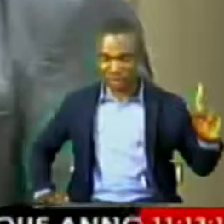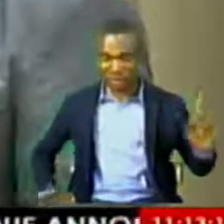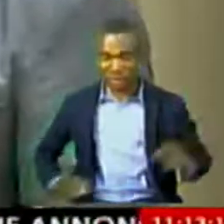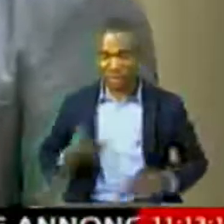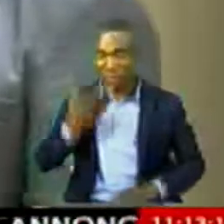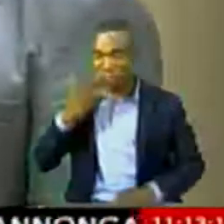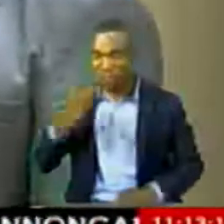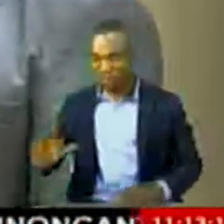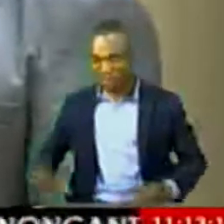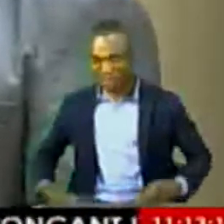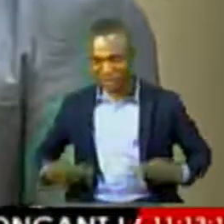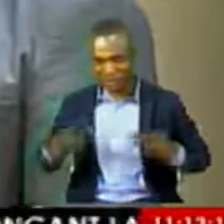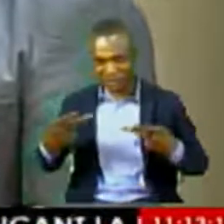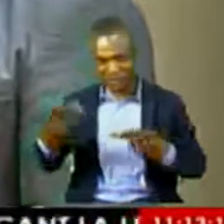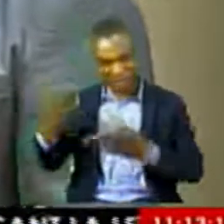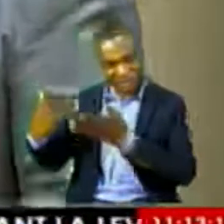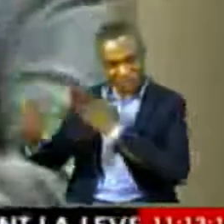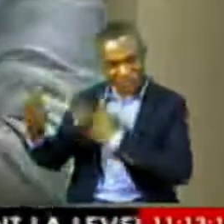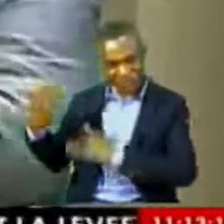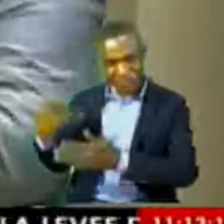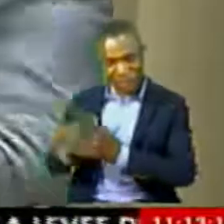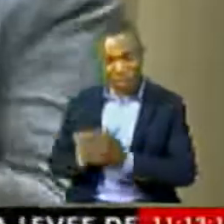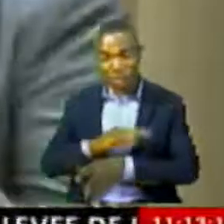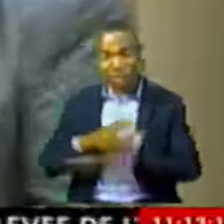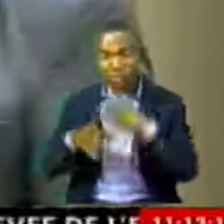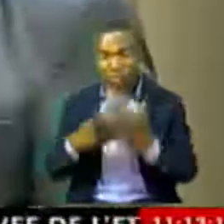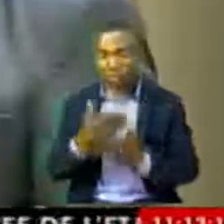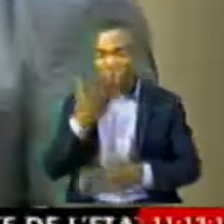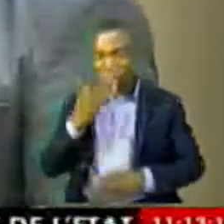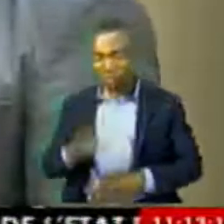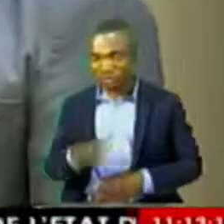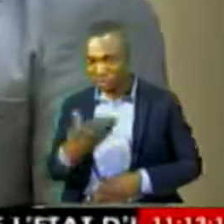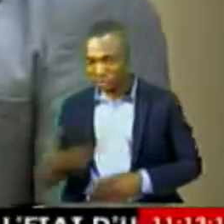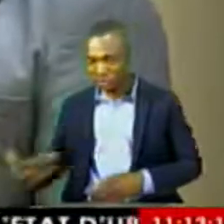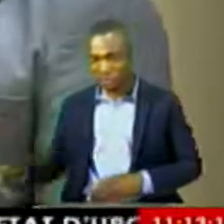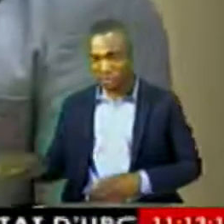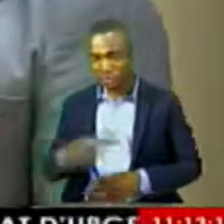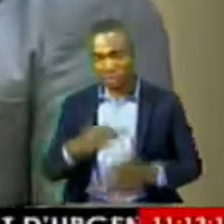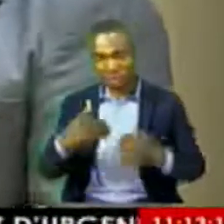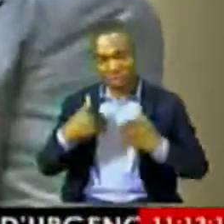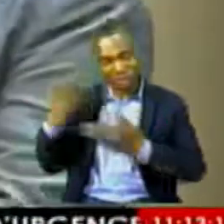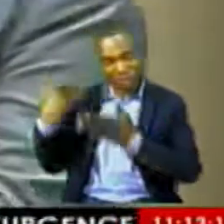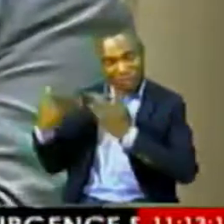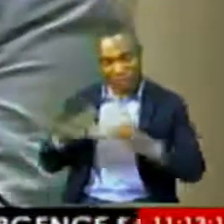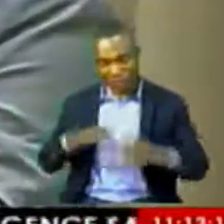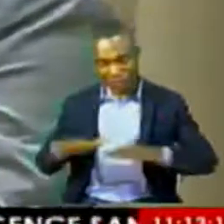Lord. Whatever bad things you pass, bad things you did,